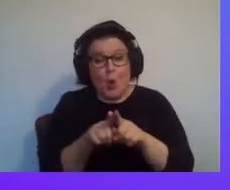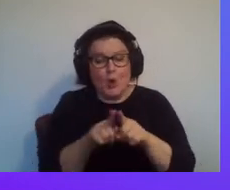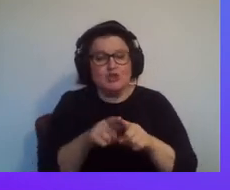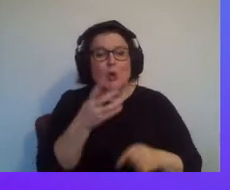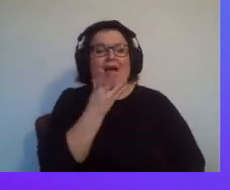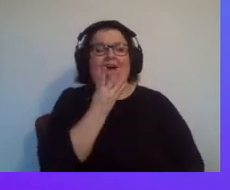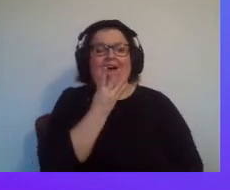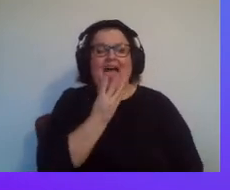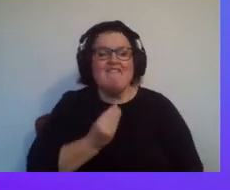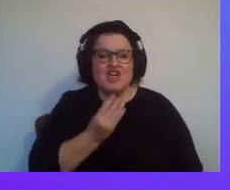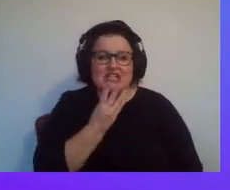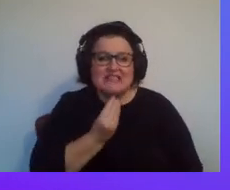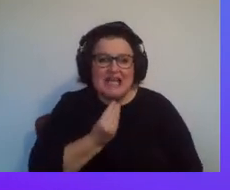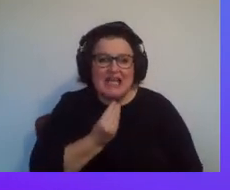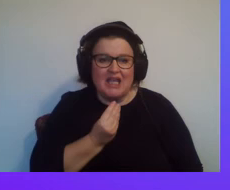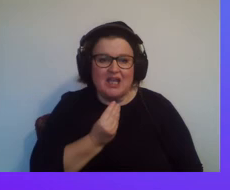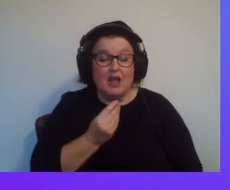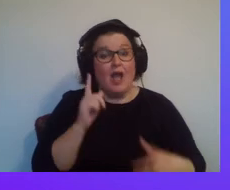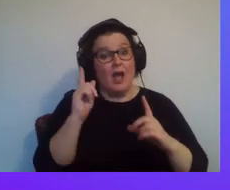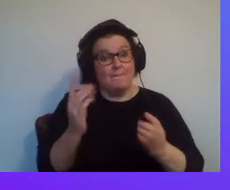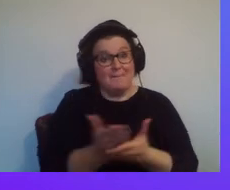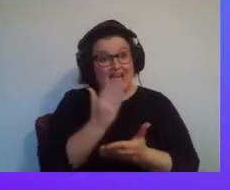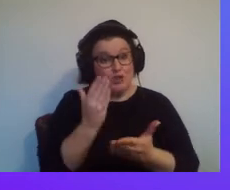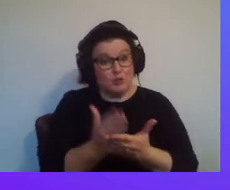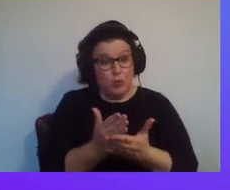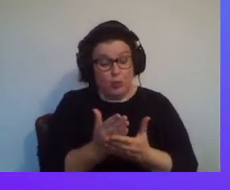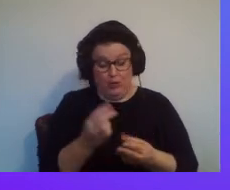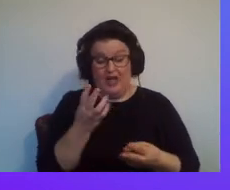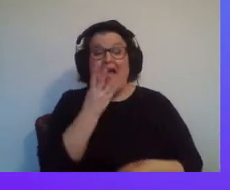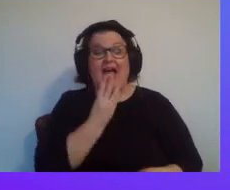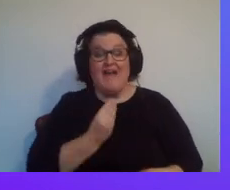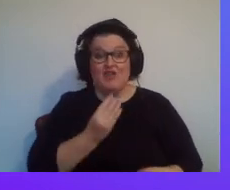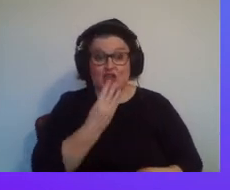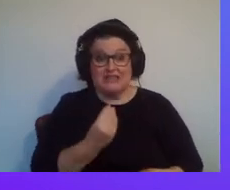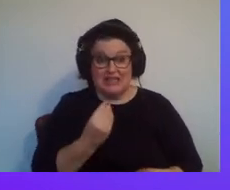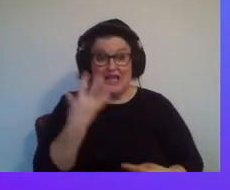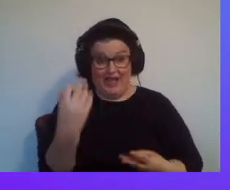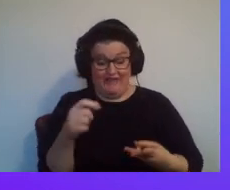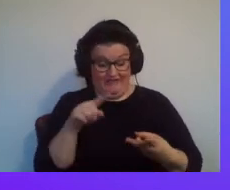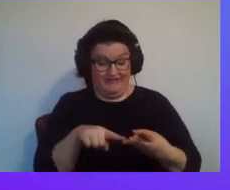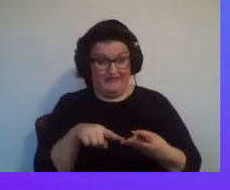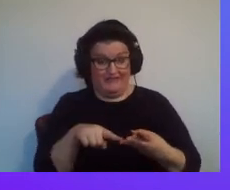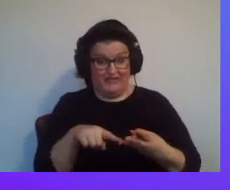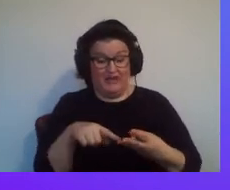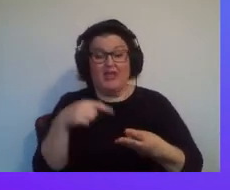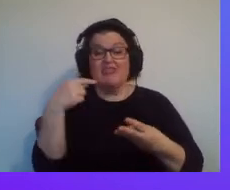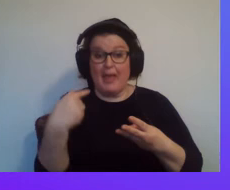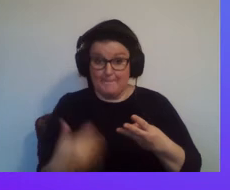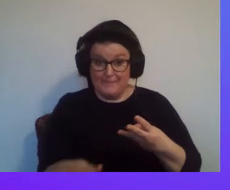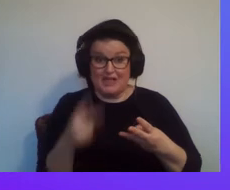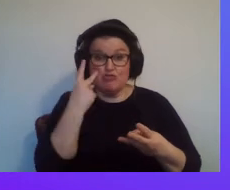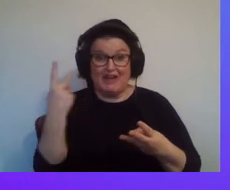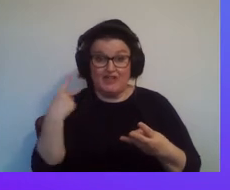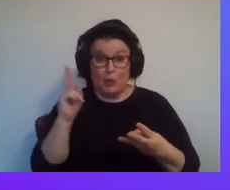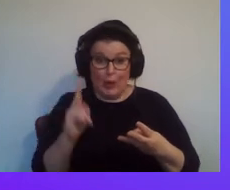and efficaciousness. And after phase three, it's reviewed by the regulators and it's dependent